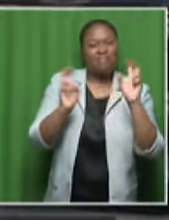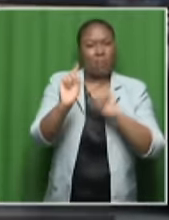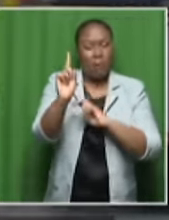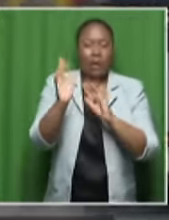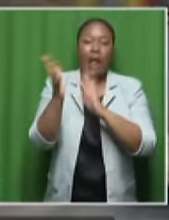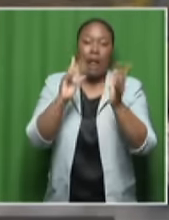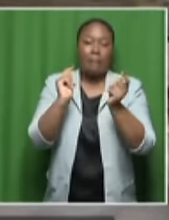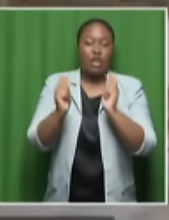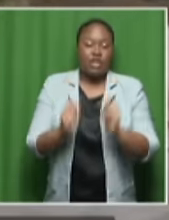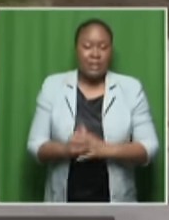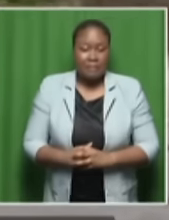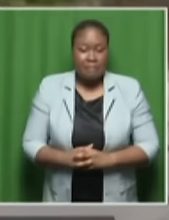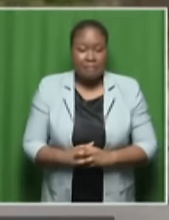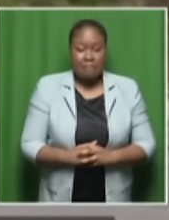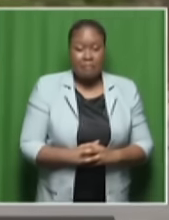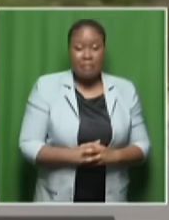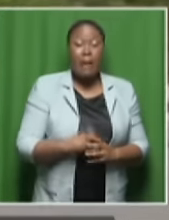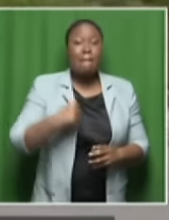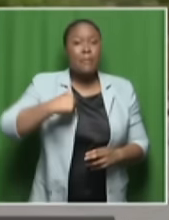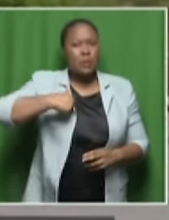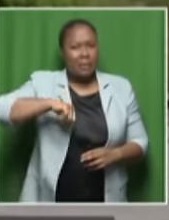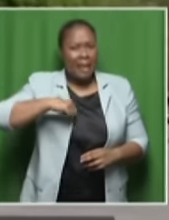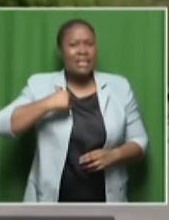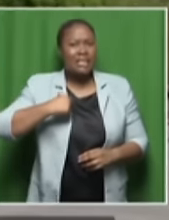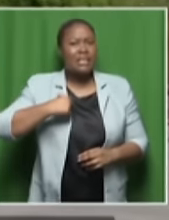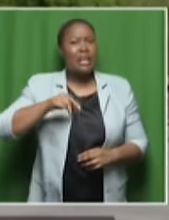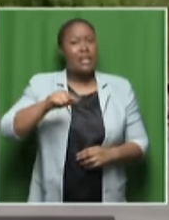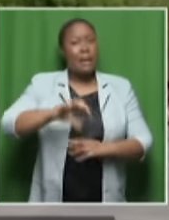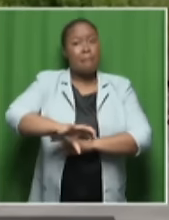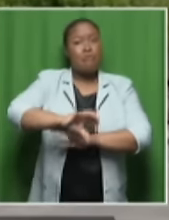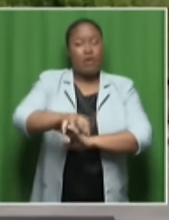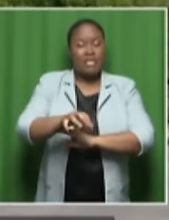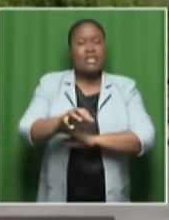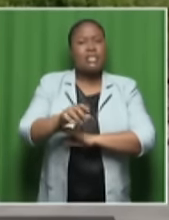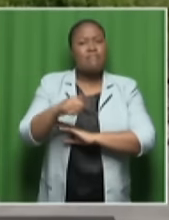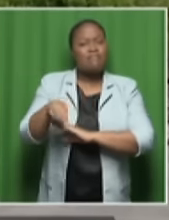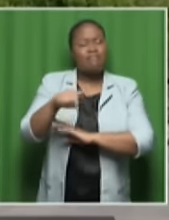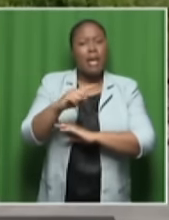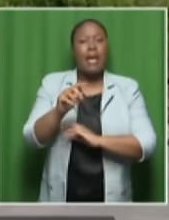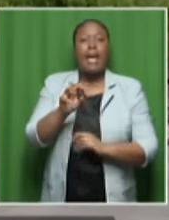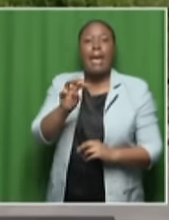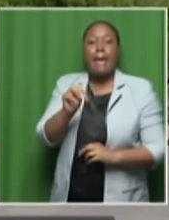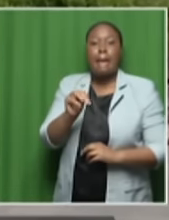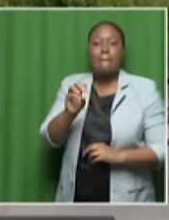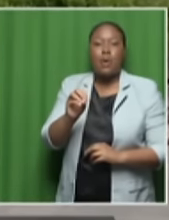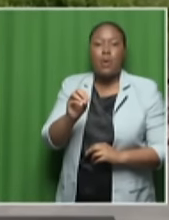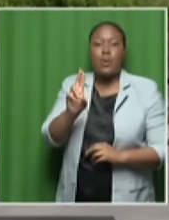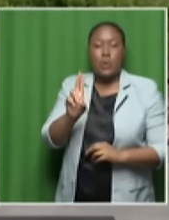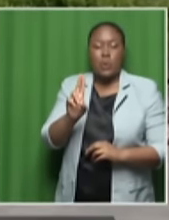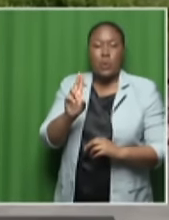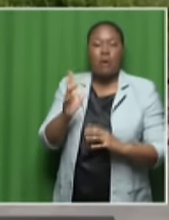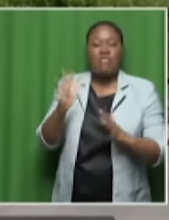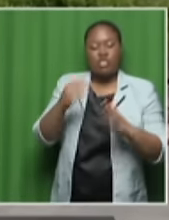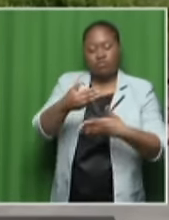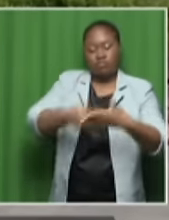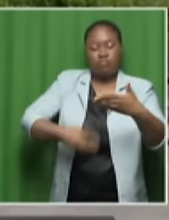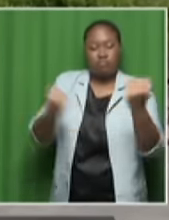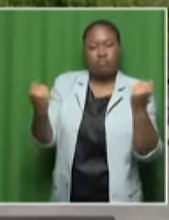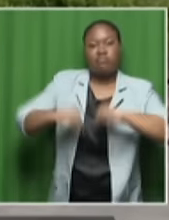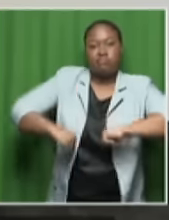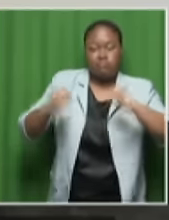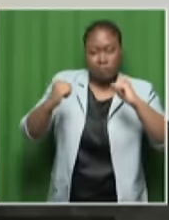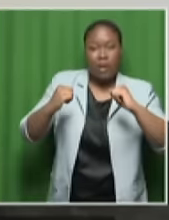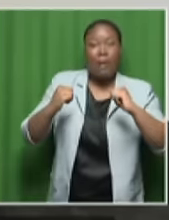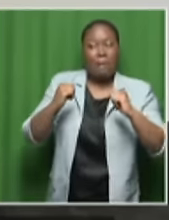Municipalities across the province have memorandums of understanding in place to assist each other. More than 90% of all